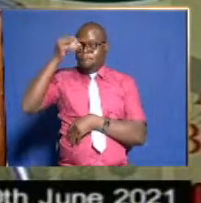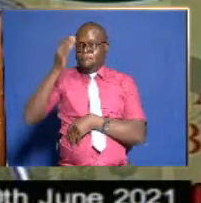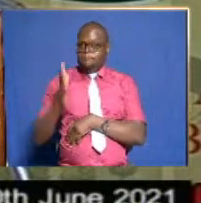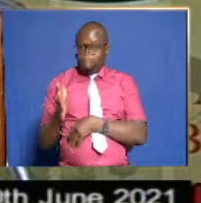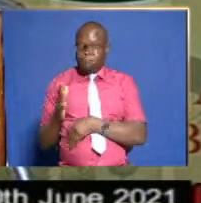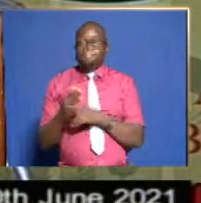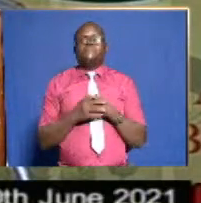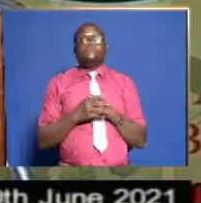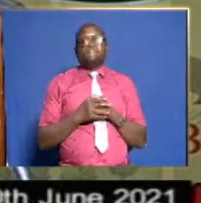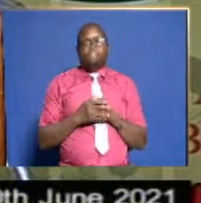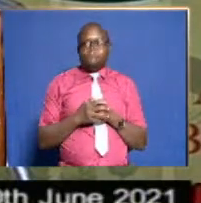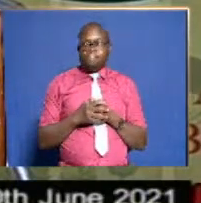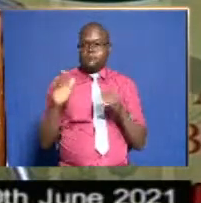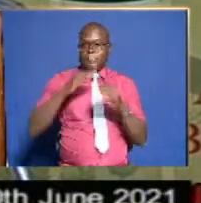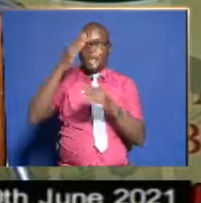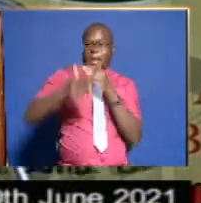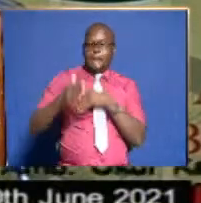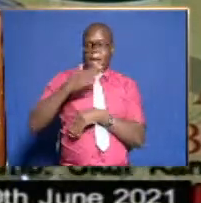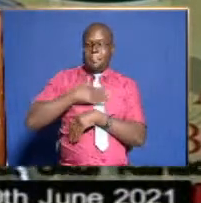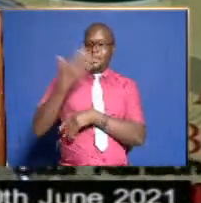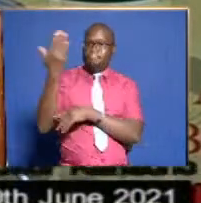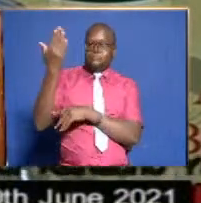Mr. Speaker, in conclusion,